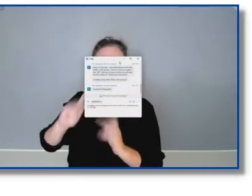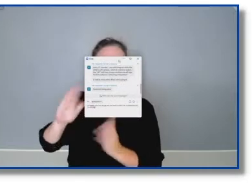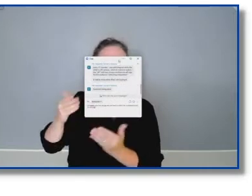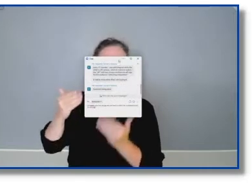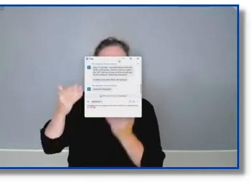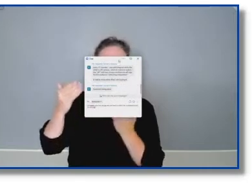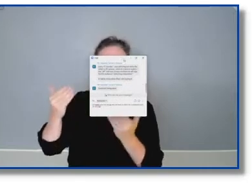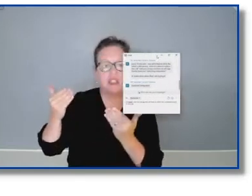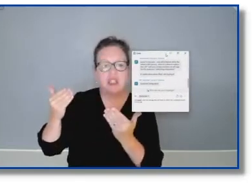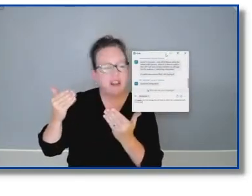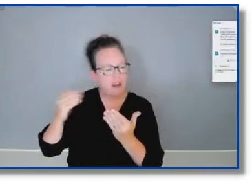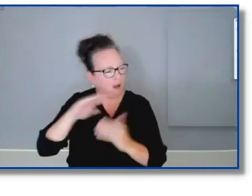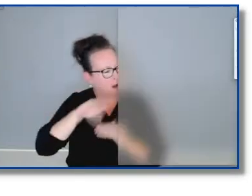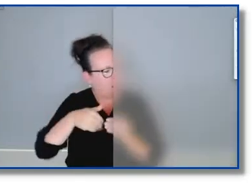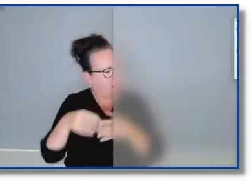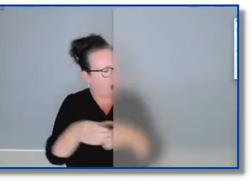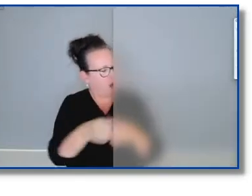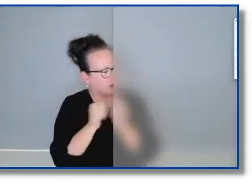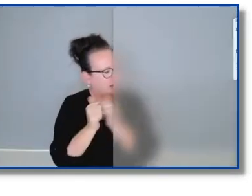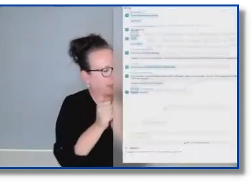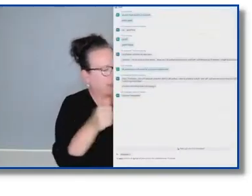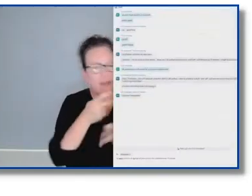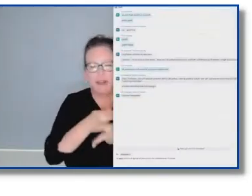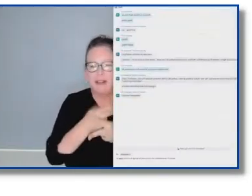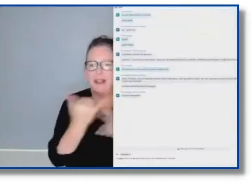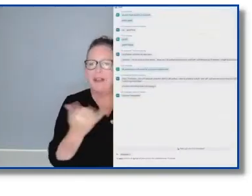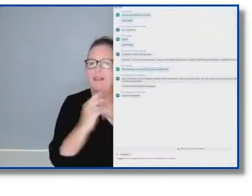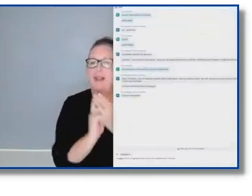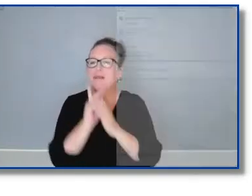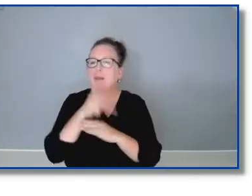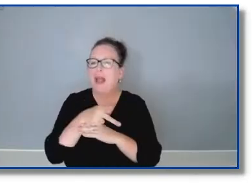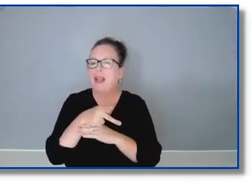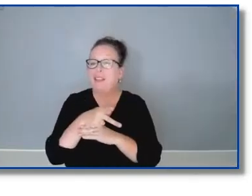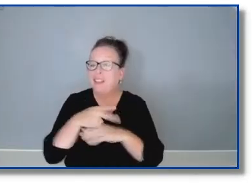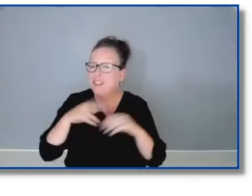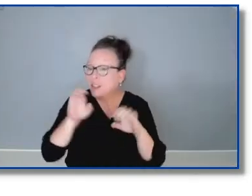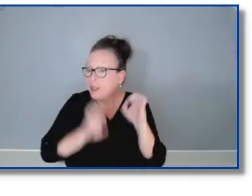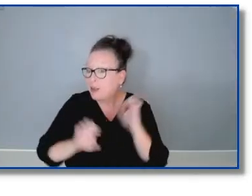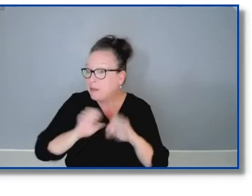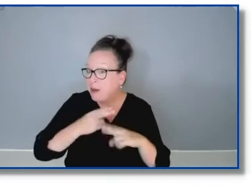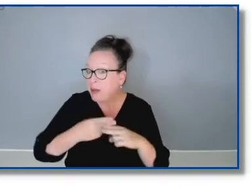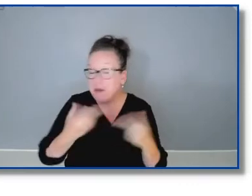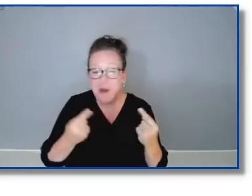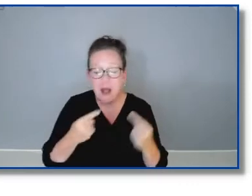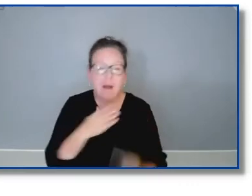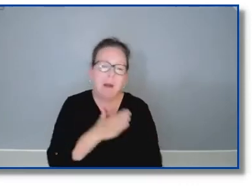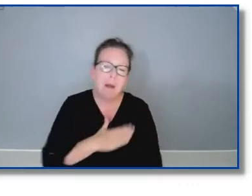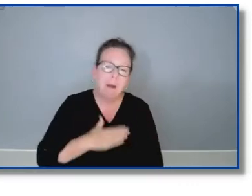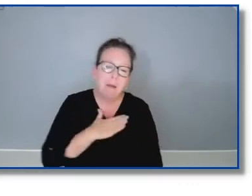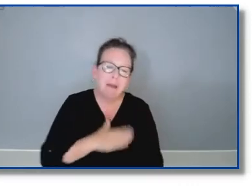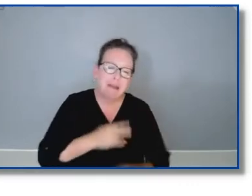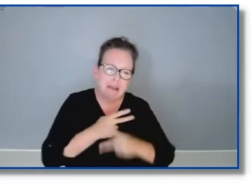of a plant. So the experiment is called Please Take Care of My Plant. And there's a robotic camera that is